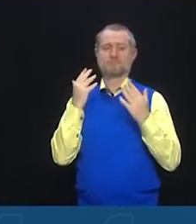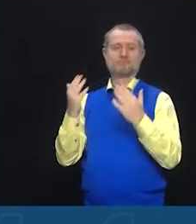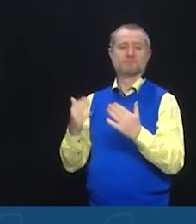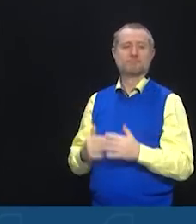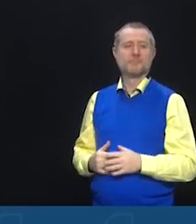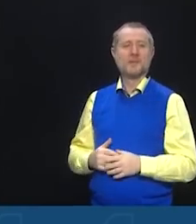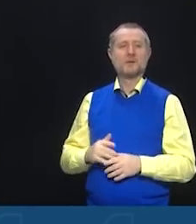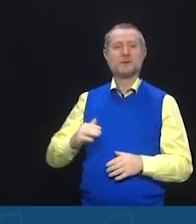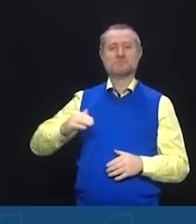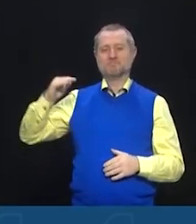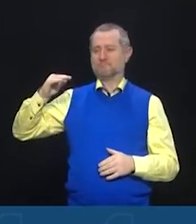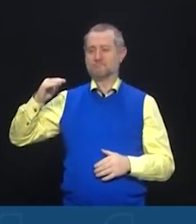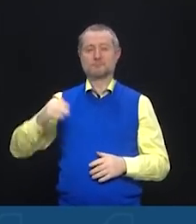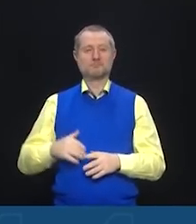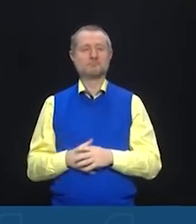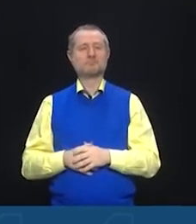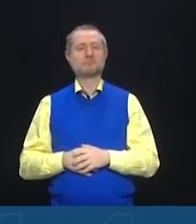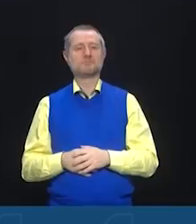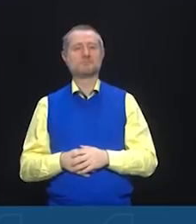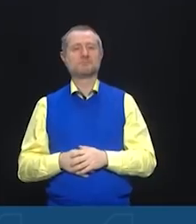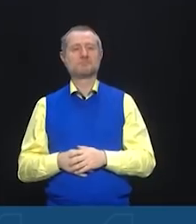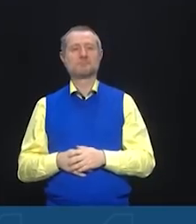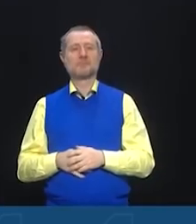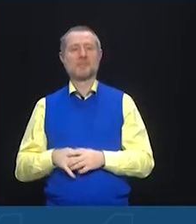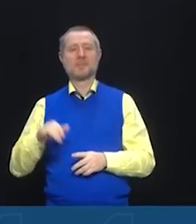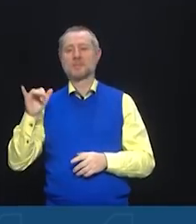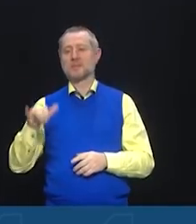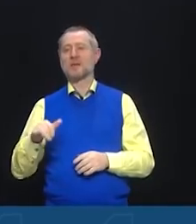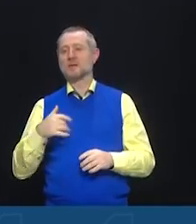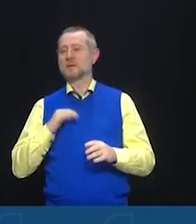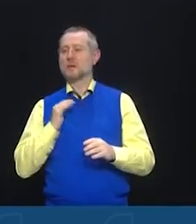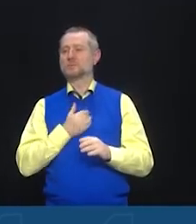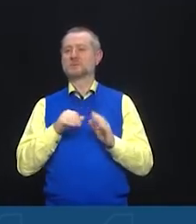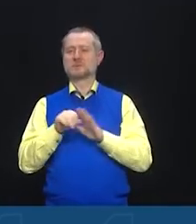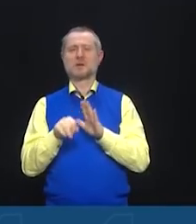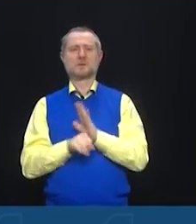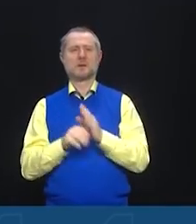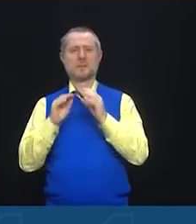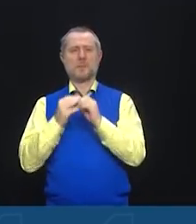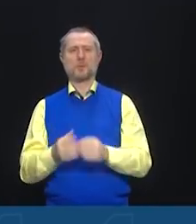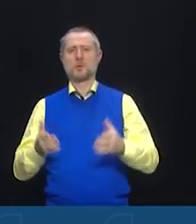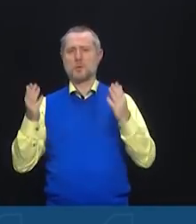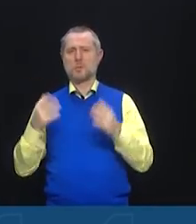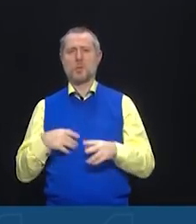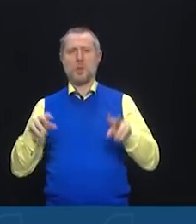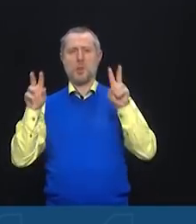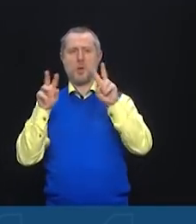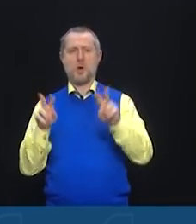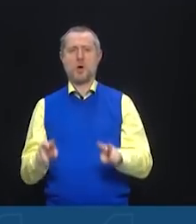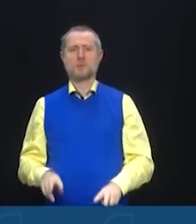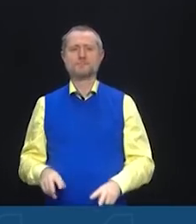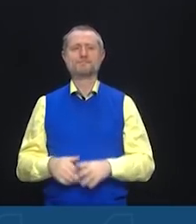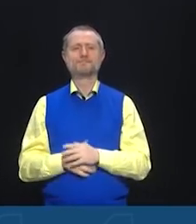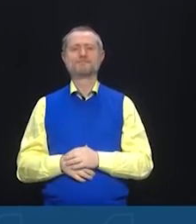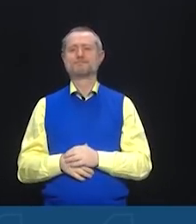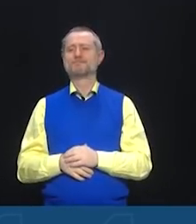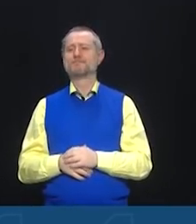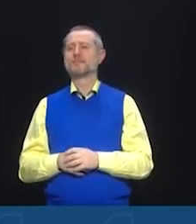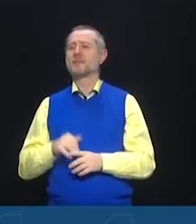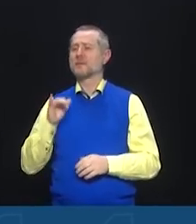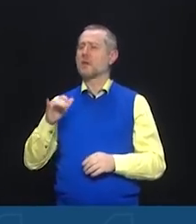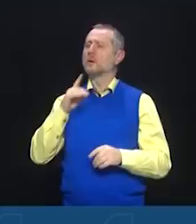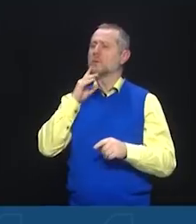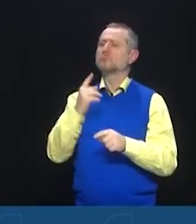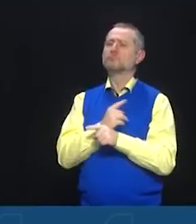we've talked about, this is our overall state snapshot, what we've been monitoring, where we are today. But not just looking at our normal metrics, we